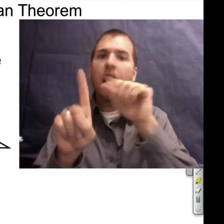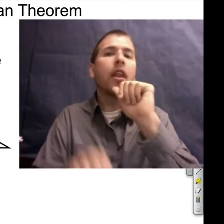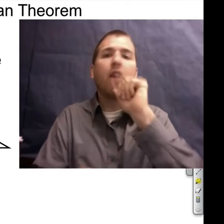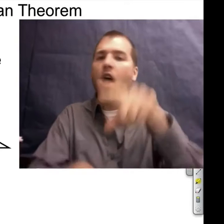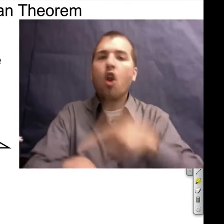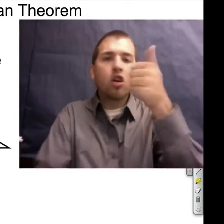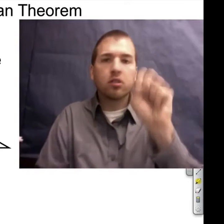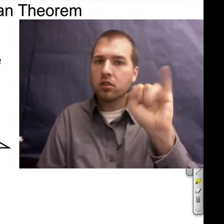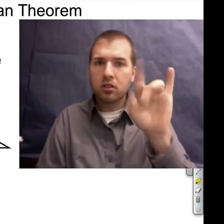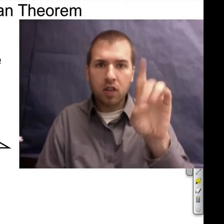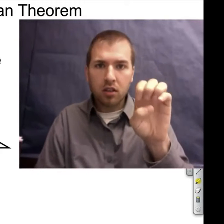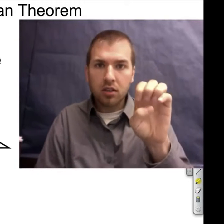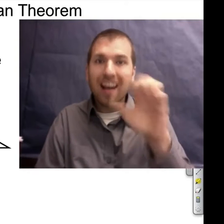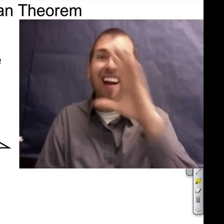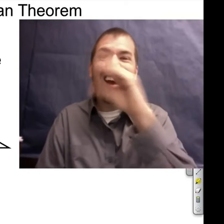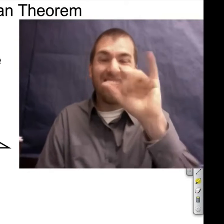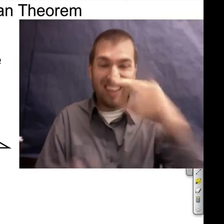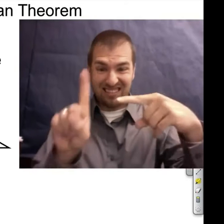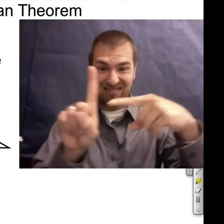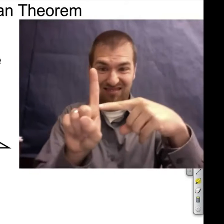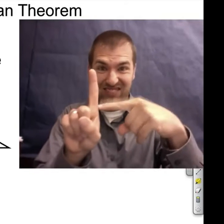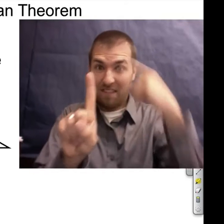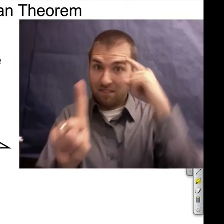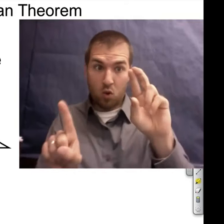sides of a right triangle,